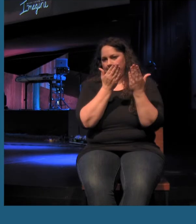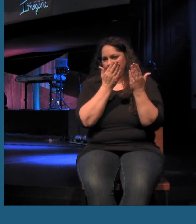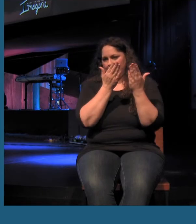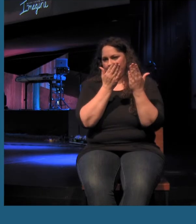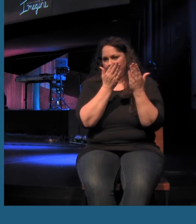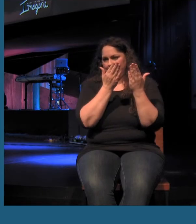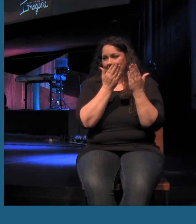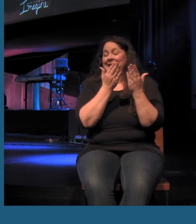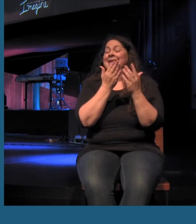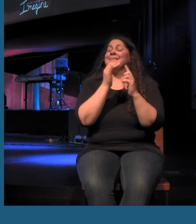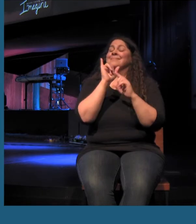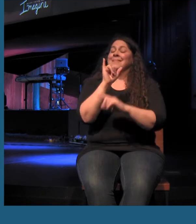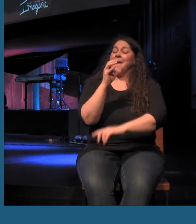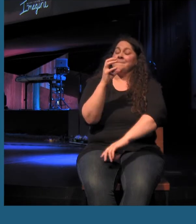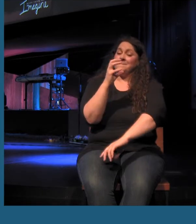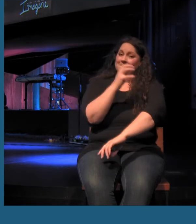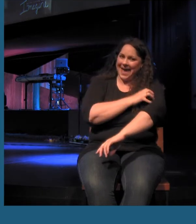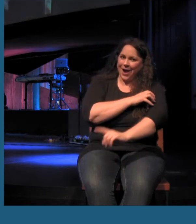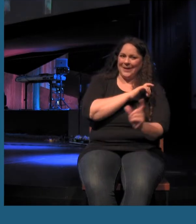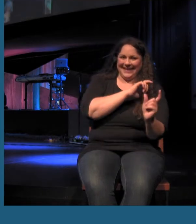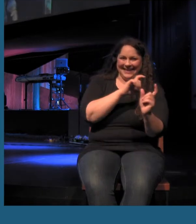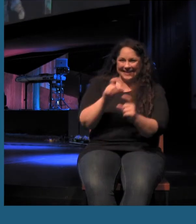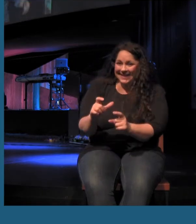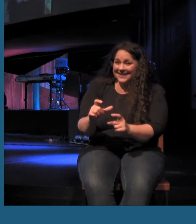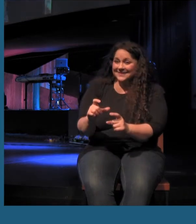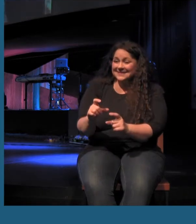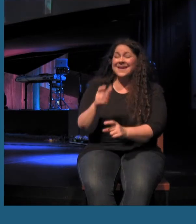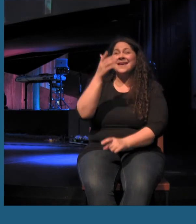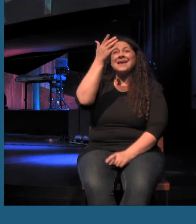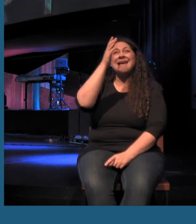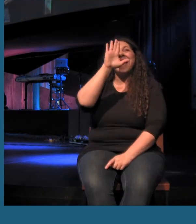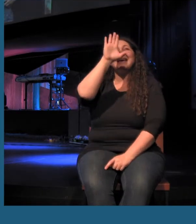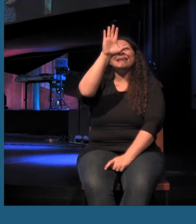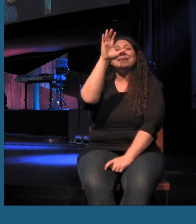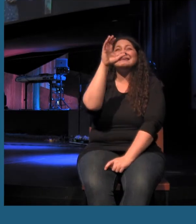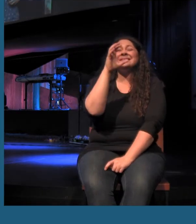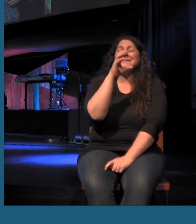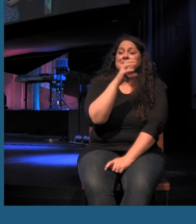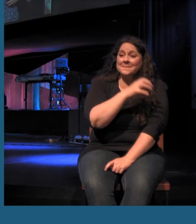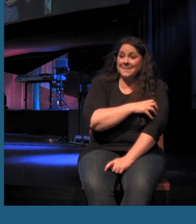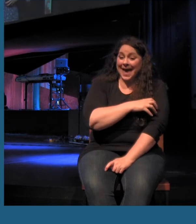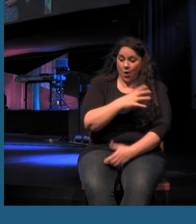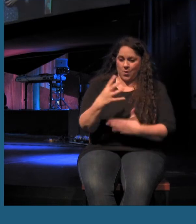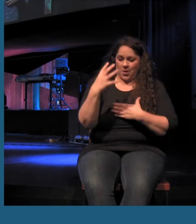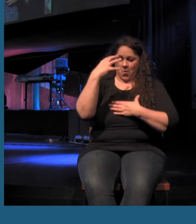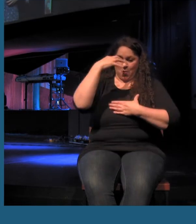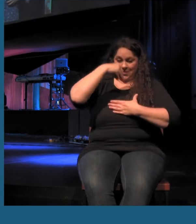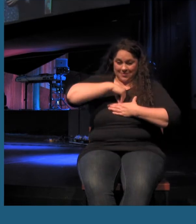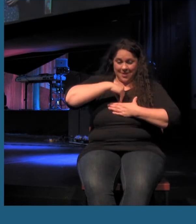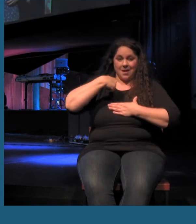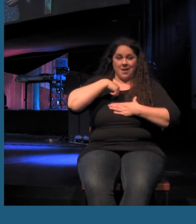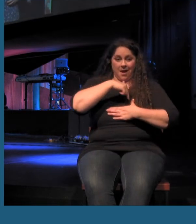word power again. God's power at work within us